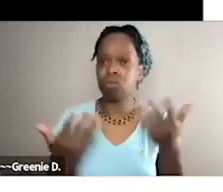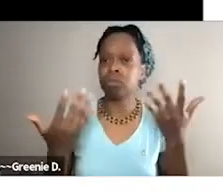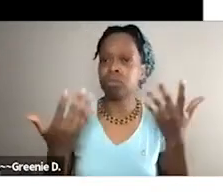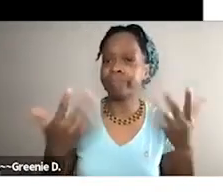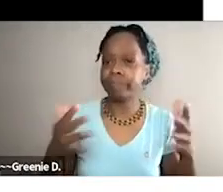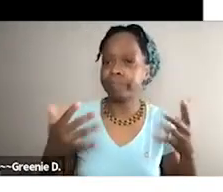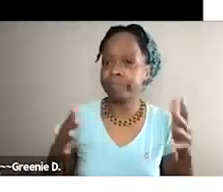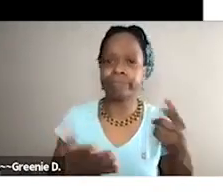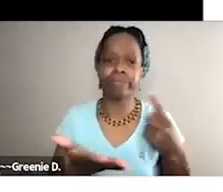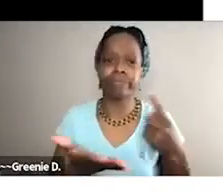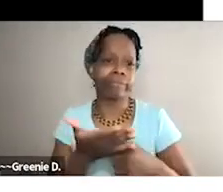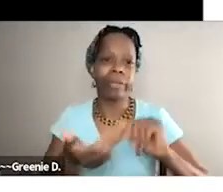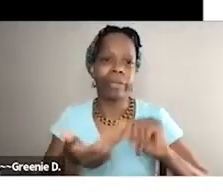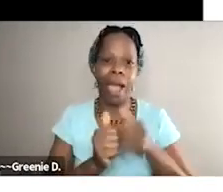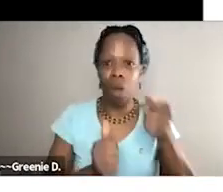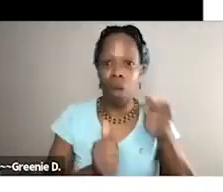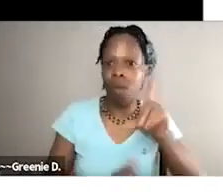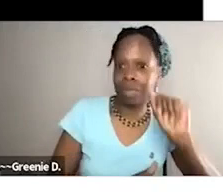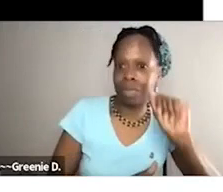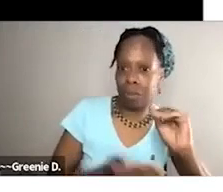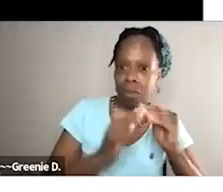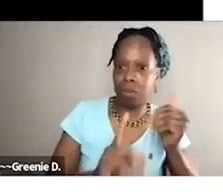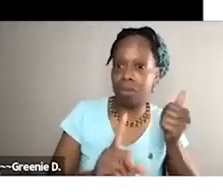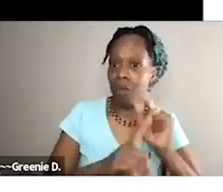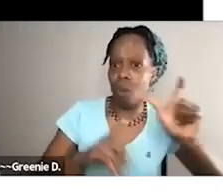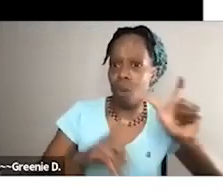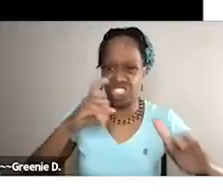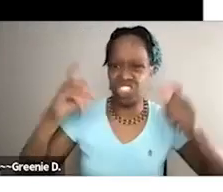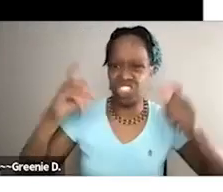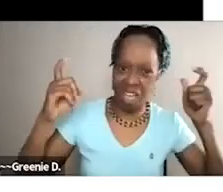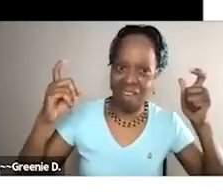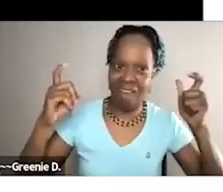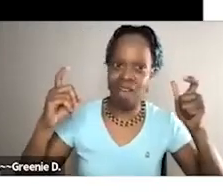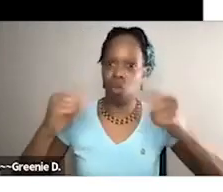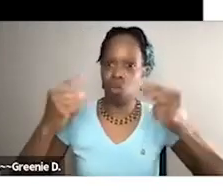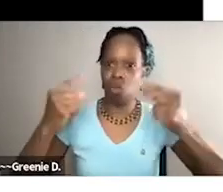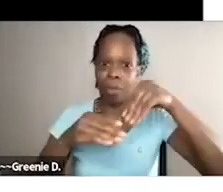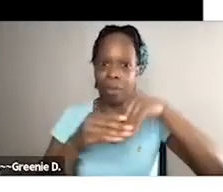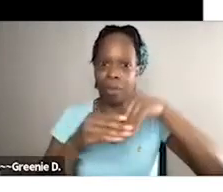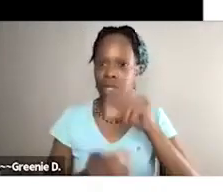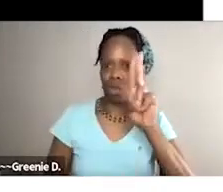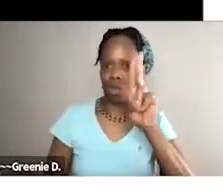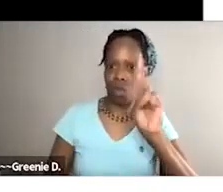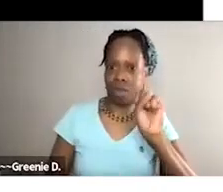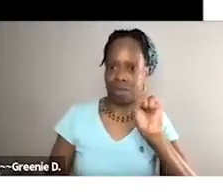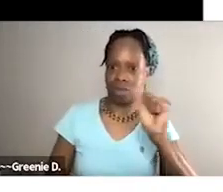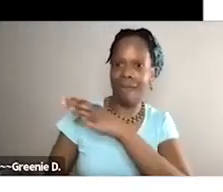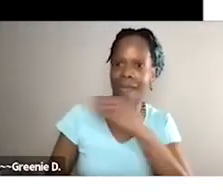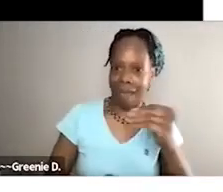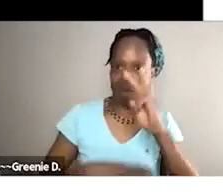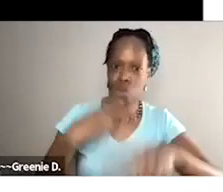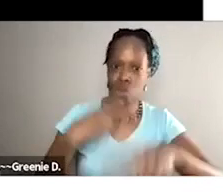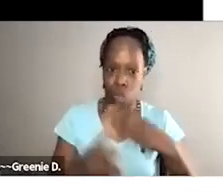the US and in the world. So, as you might imagine, our access needs are as varied